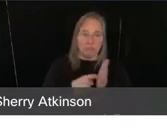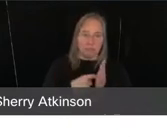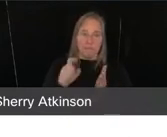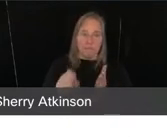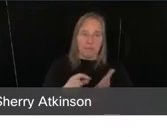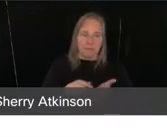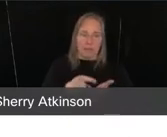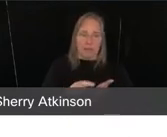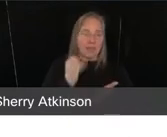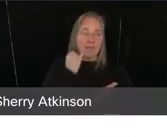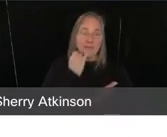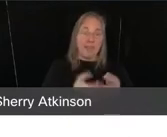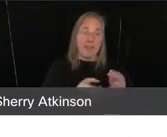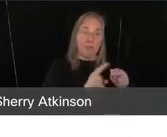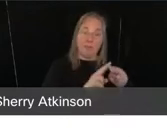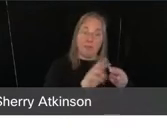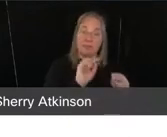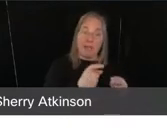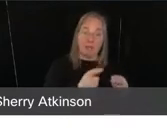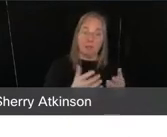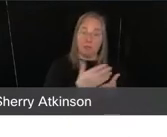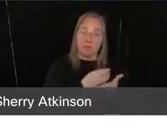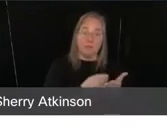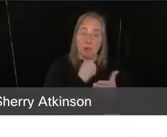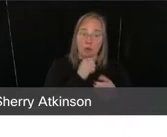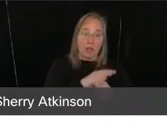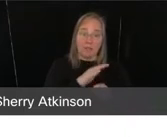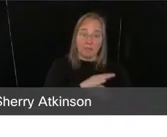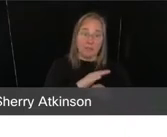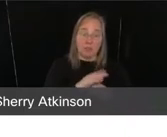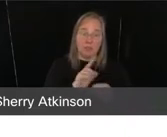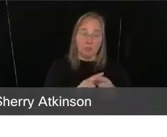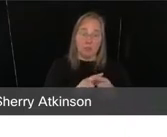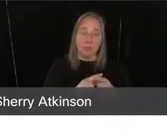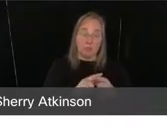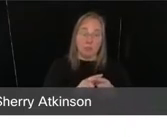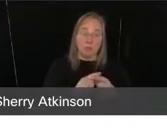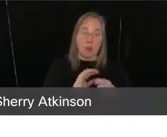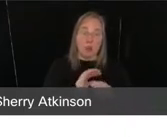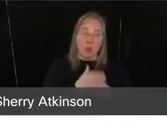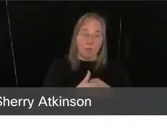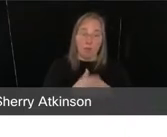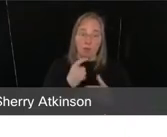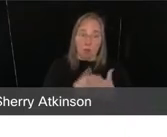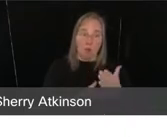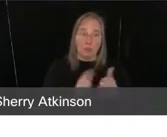revenues are not sufficient to cover the costs of issuing the TIF bonds.